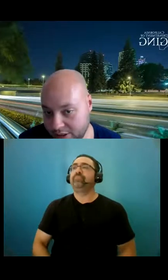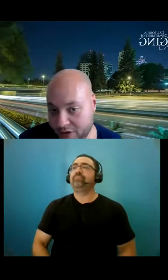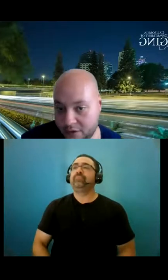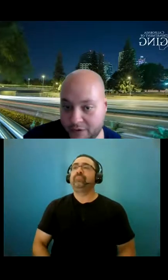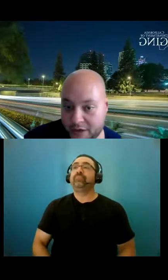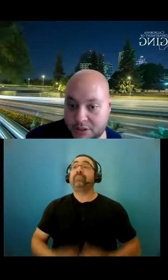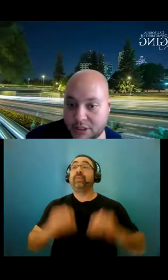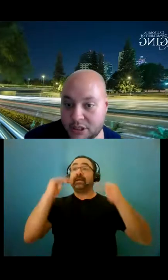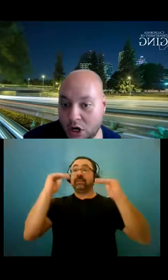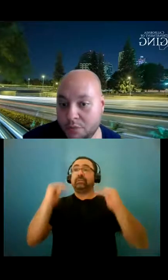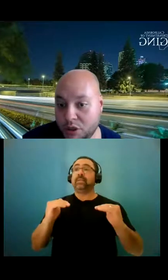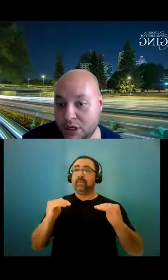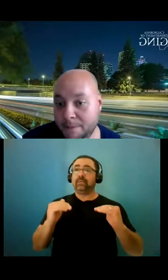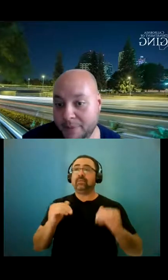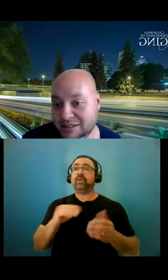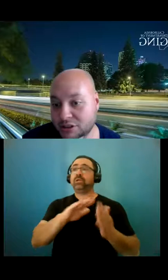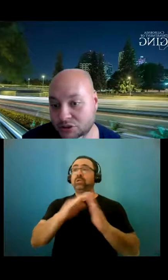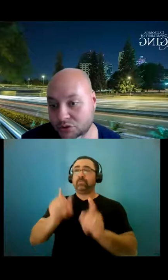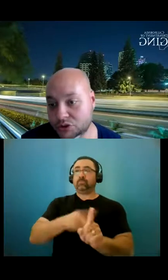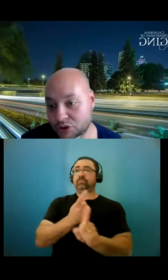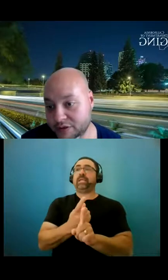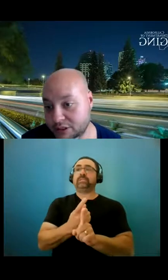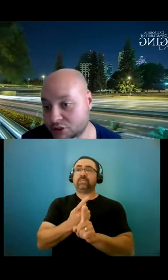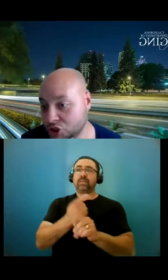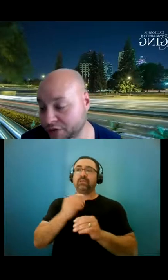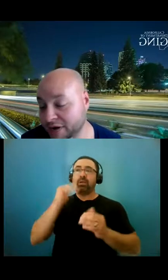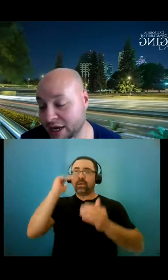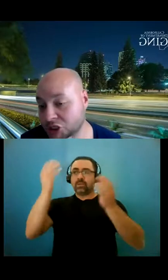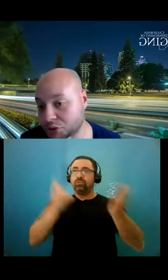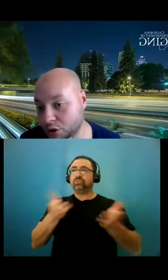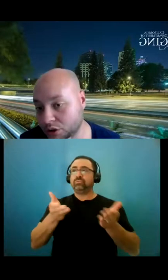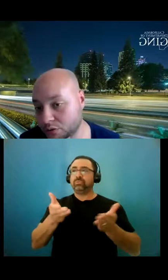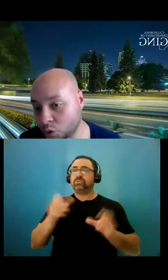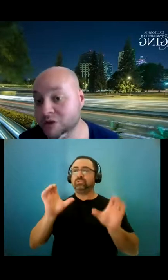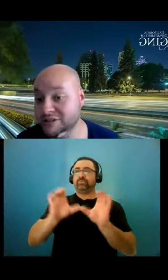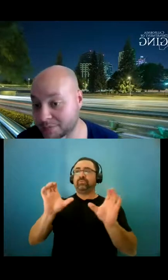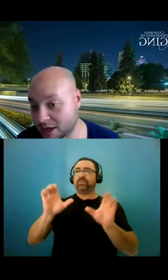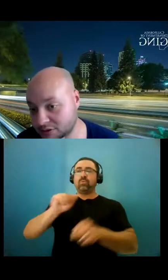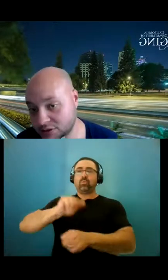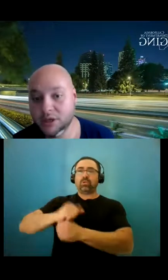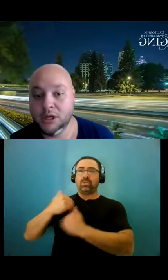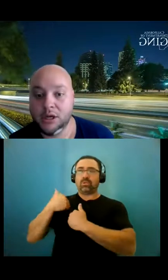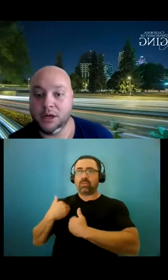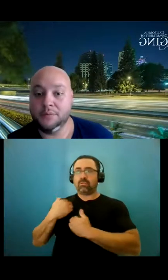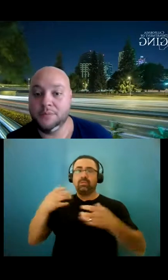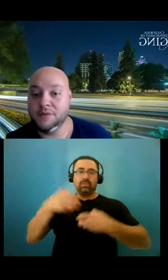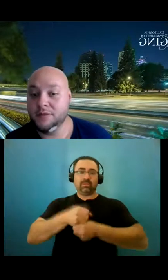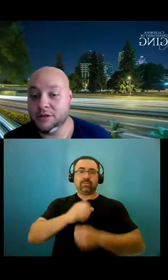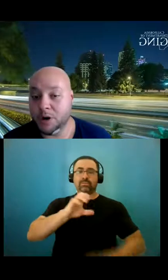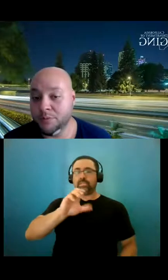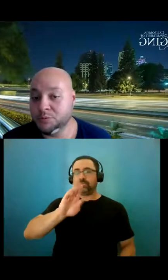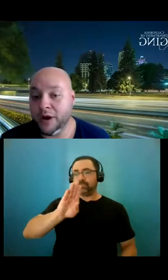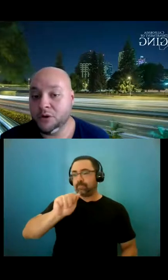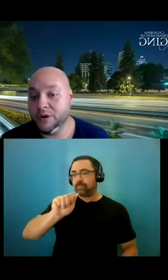next significant investment is our Community-Based Adult Services Certification Workload, or CBAS.